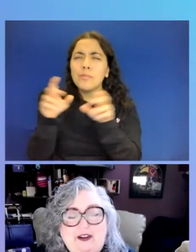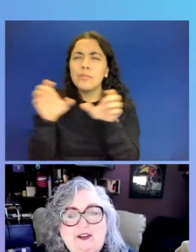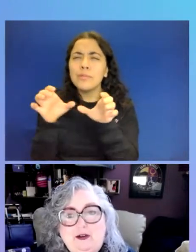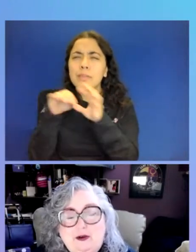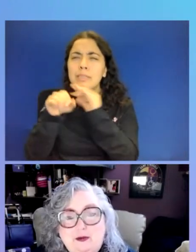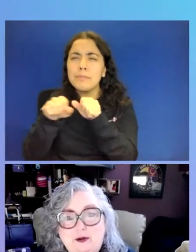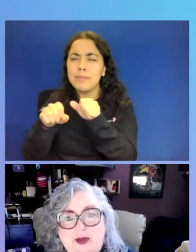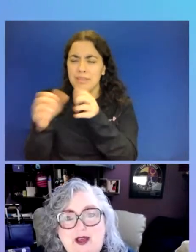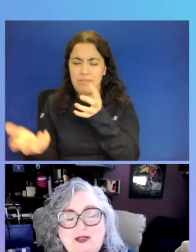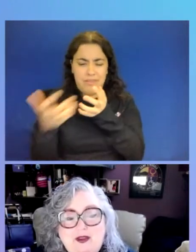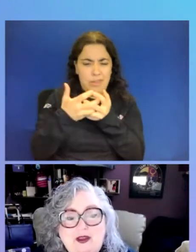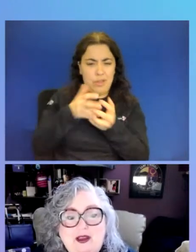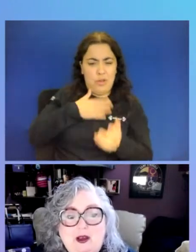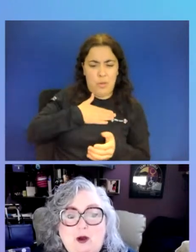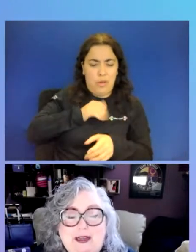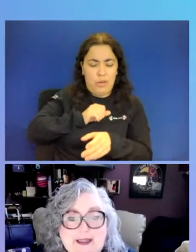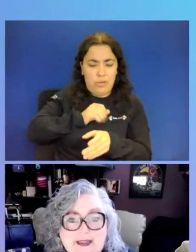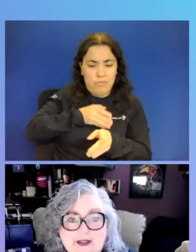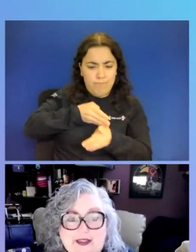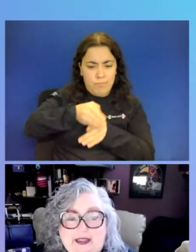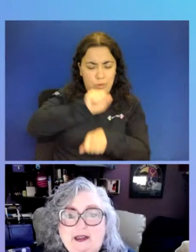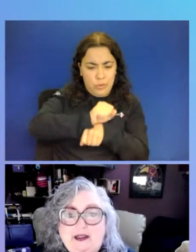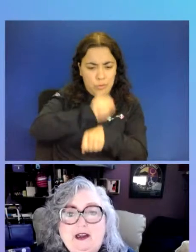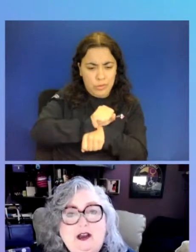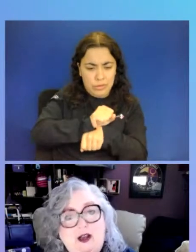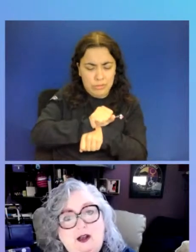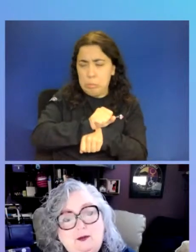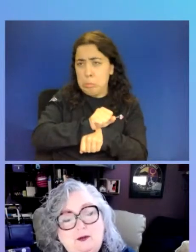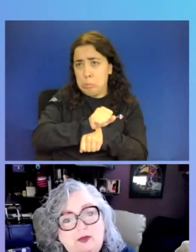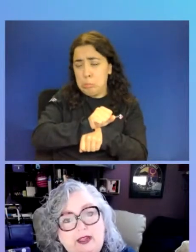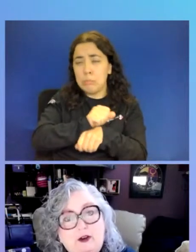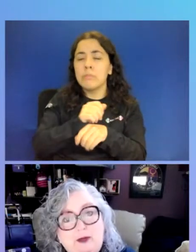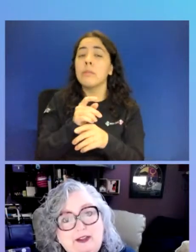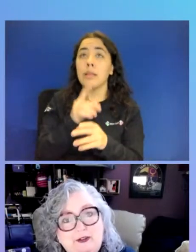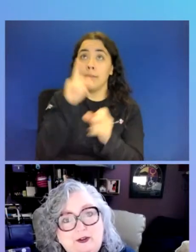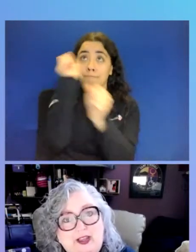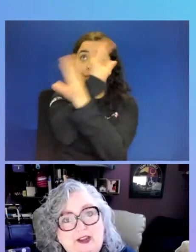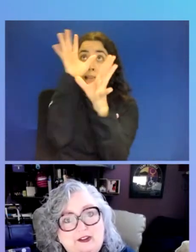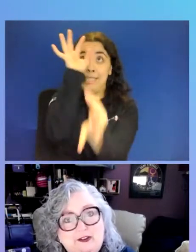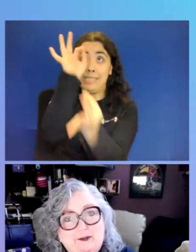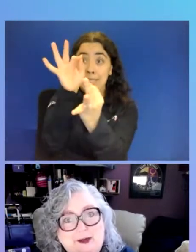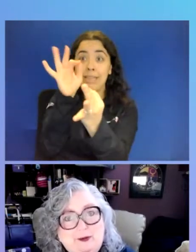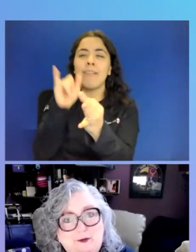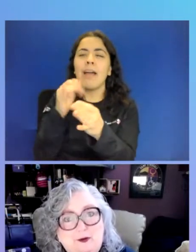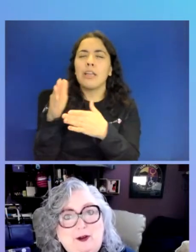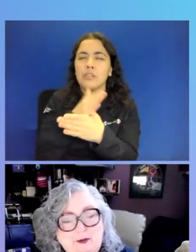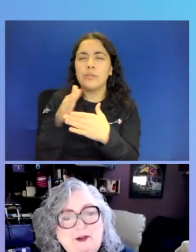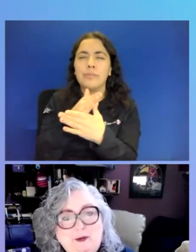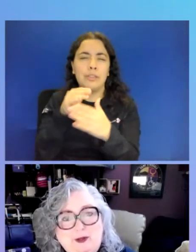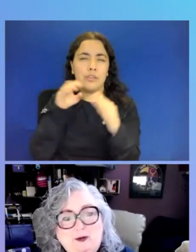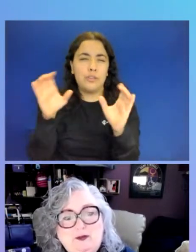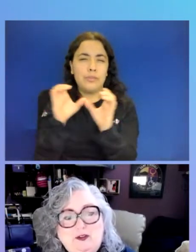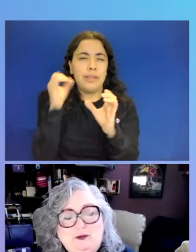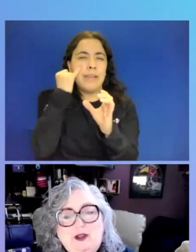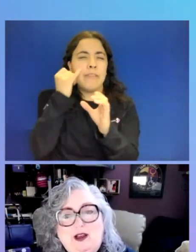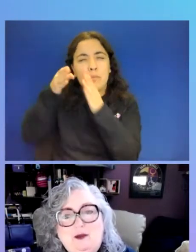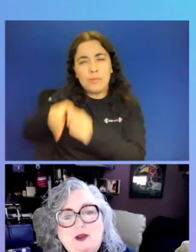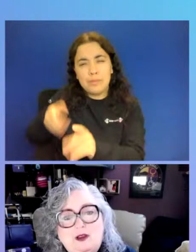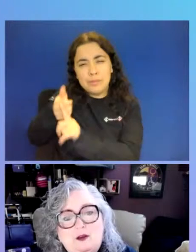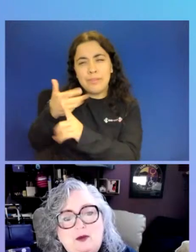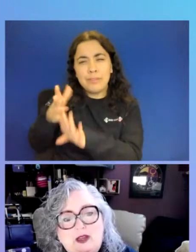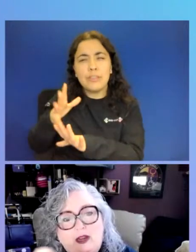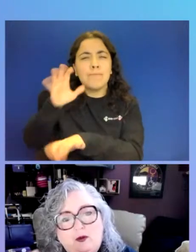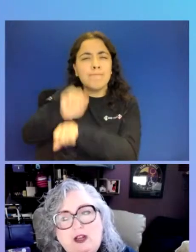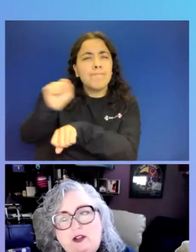how does that fit into your career path? Ideally, the intermediate certifications are for people who've already been doing the work for some